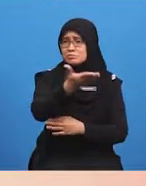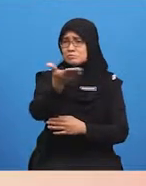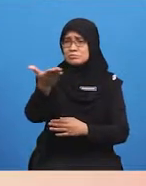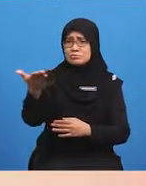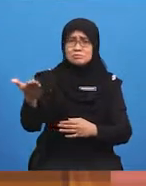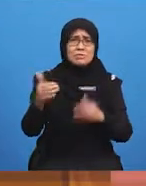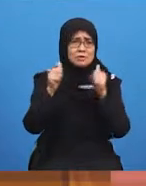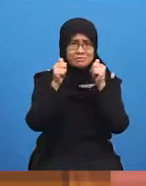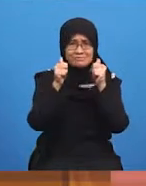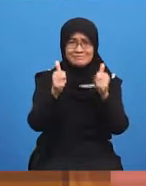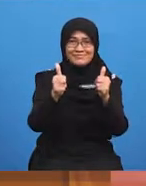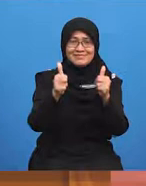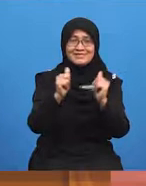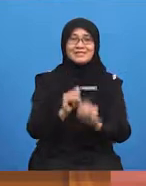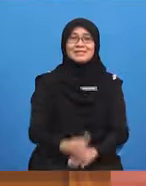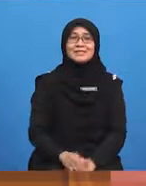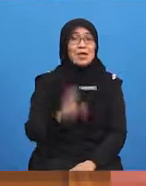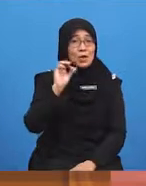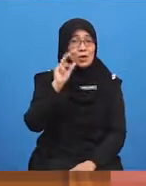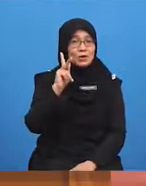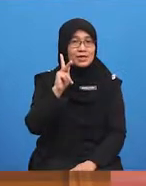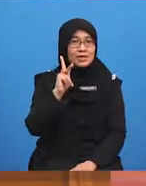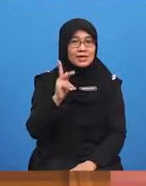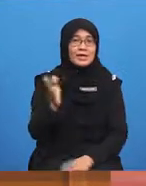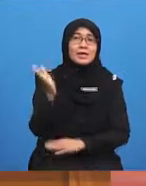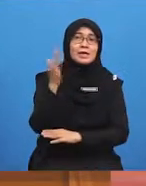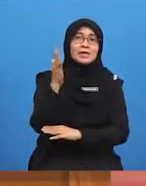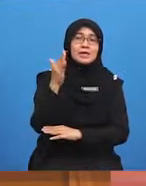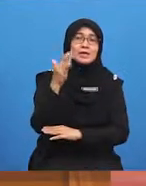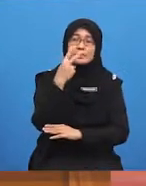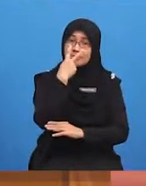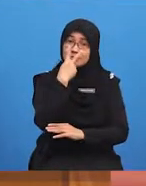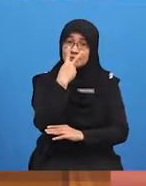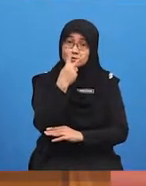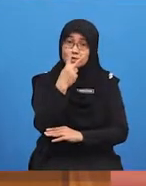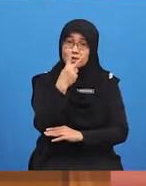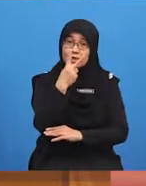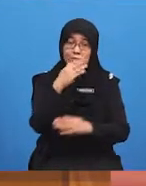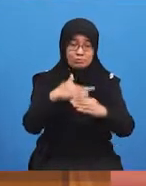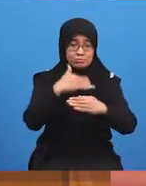amazing. All right then, let's move on to the next activity, shall we? Let's